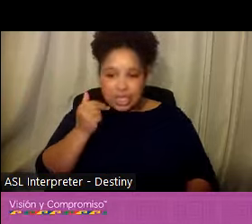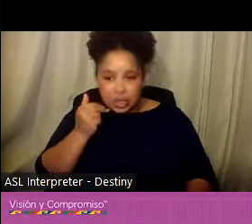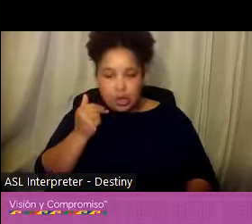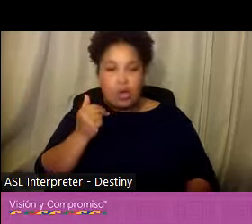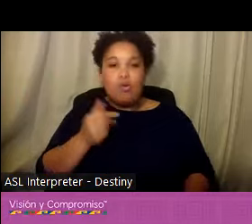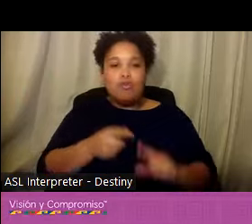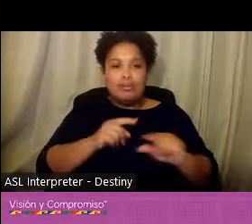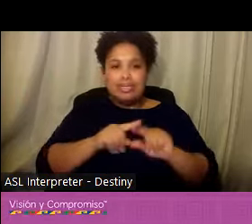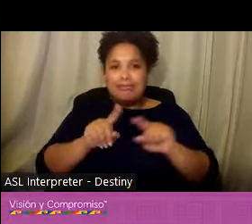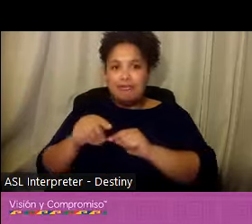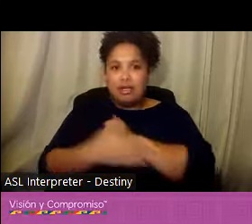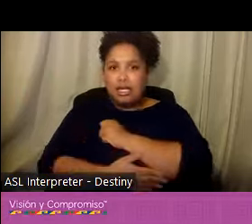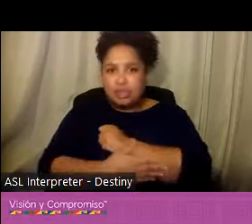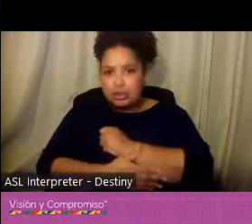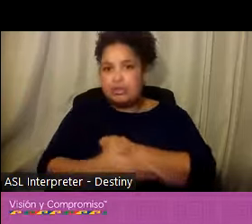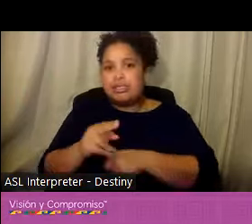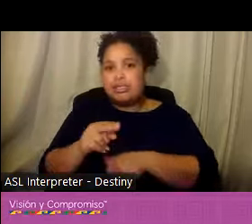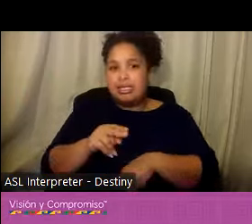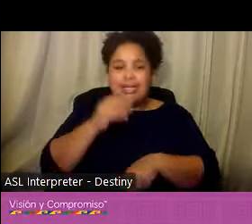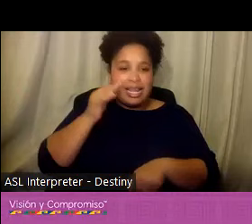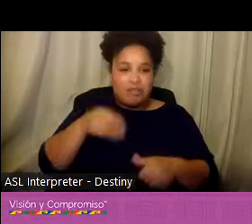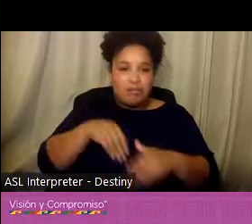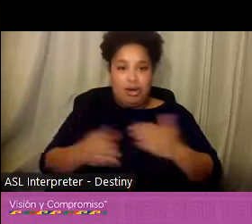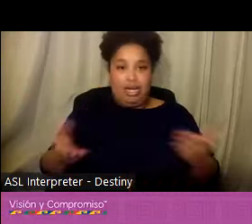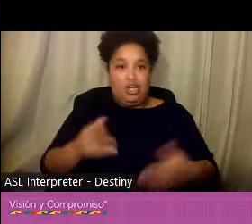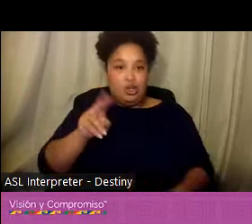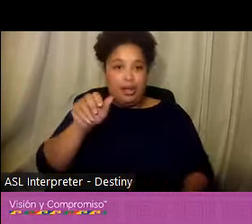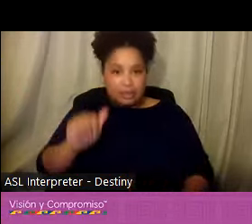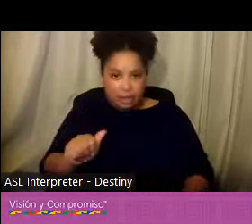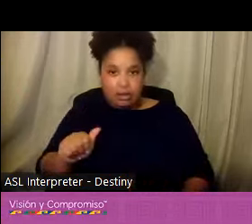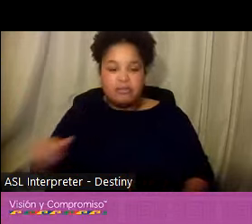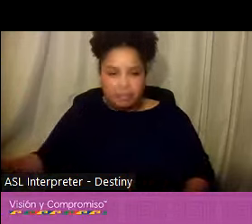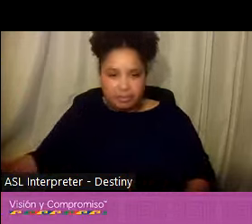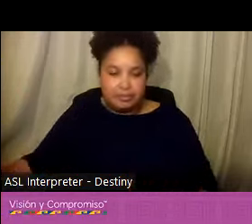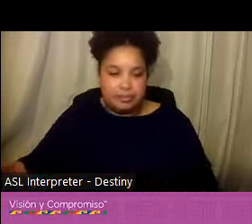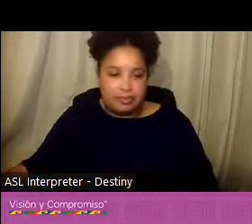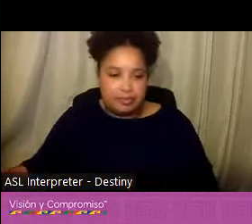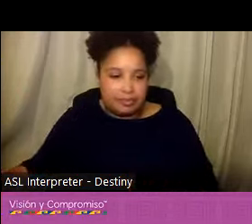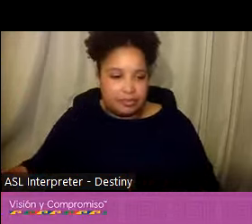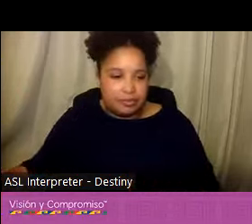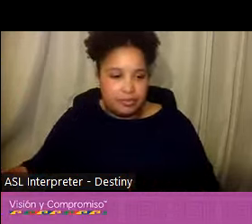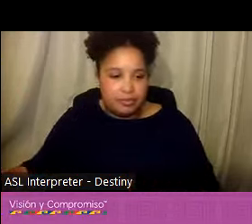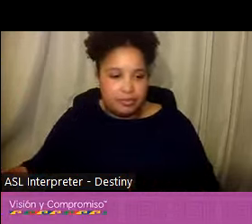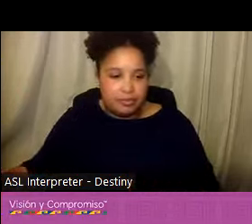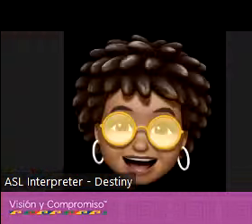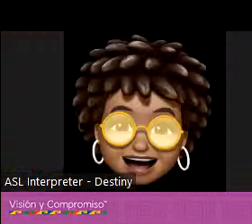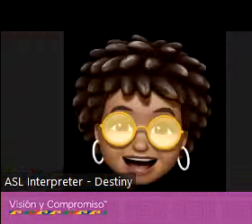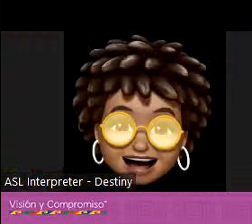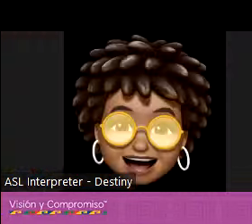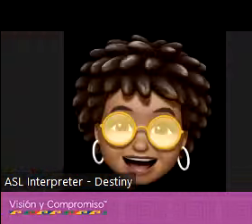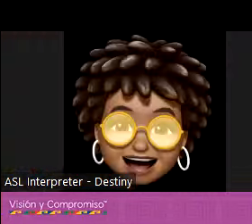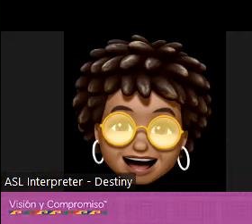countries, native born in the US. When you think about the Latino community in the US, we're about 62 million.